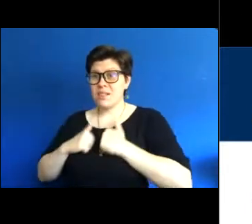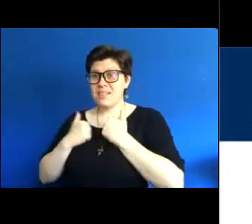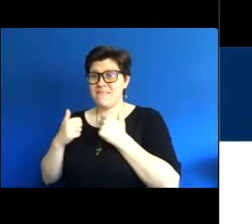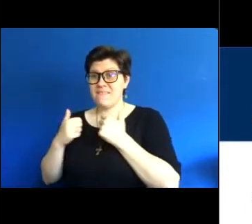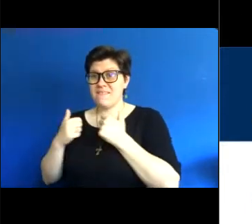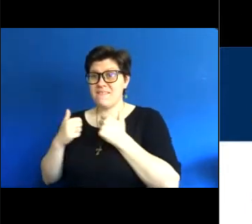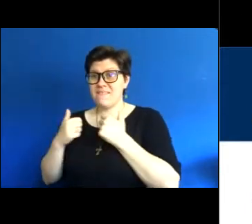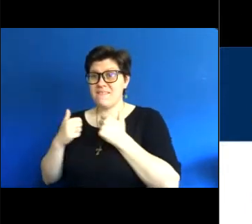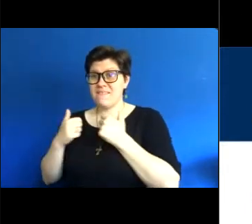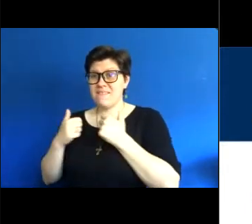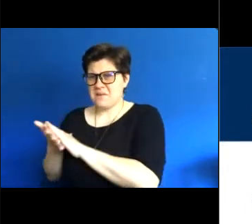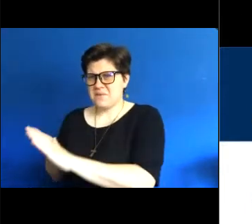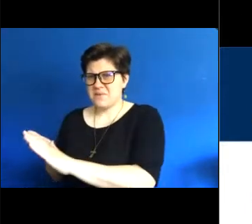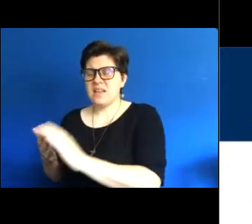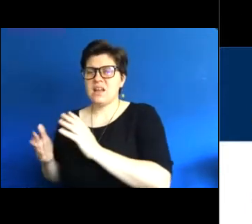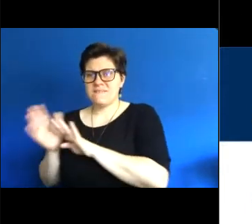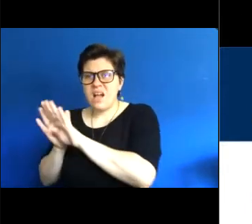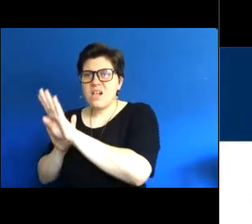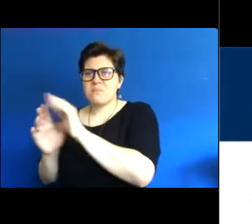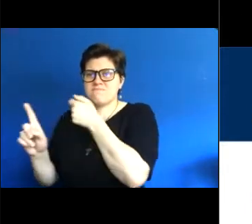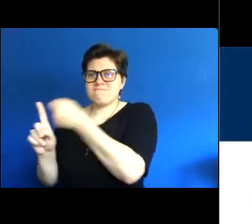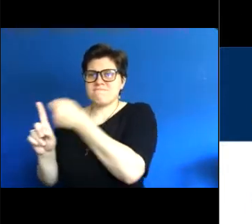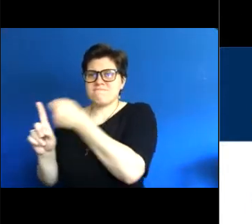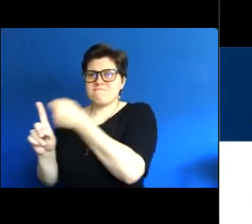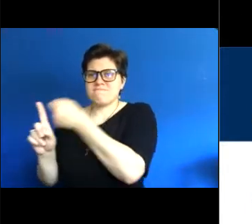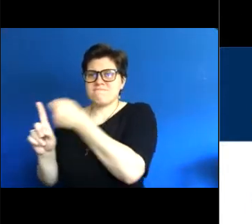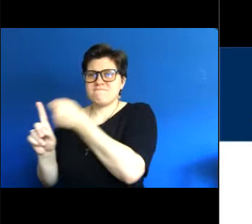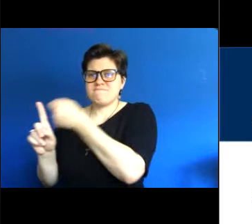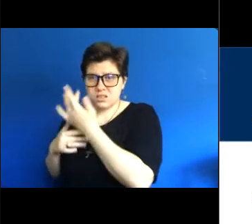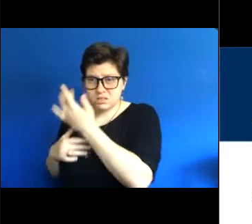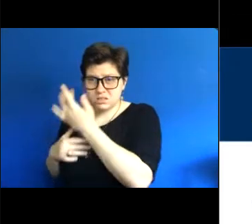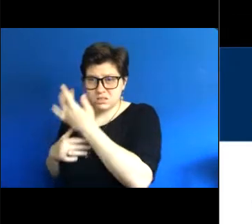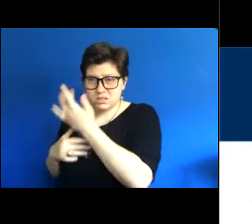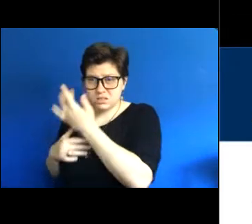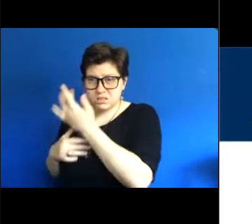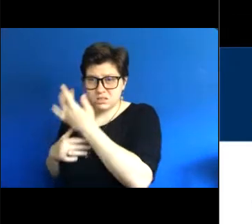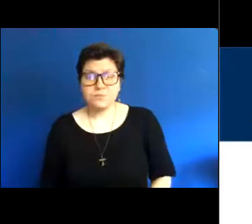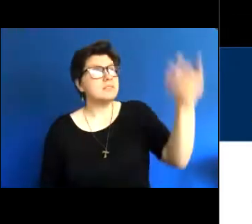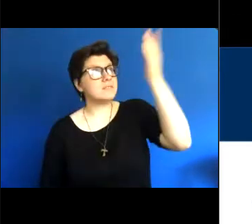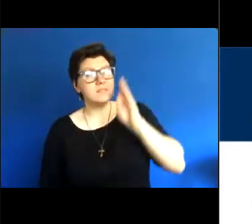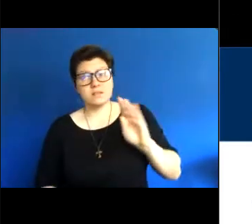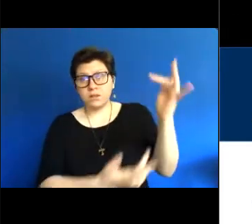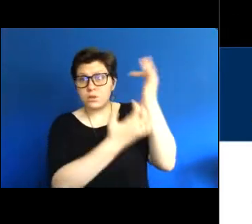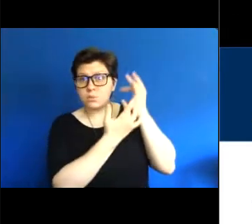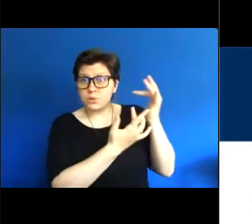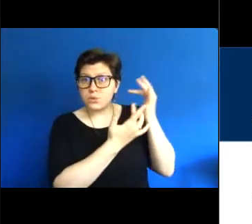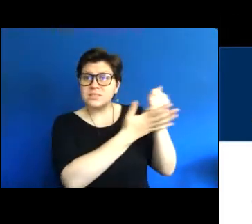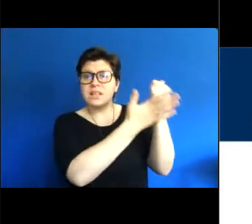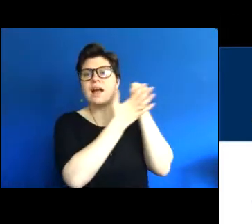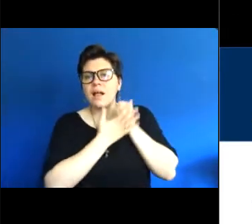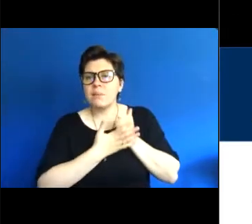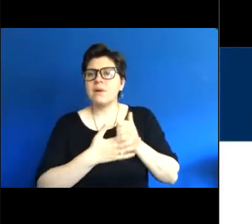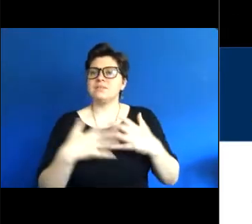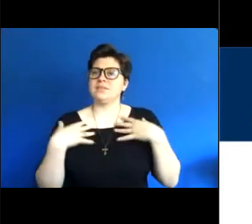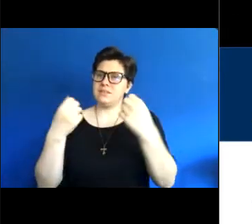of developing a chronic illness. God, in your mercy, help us and heal